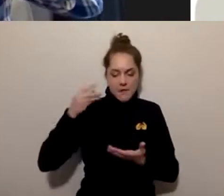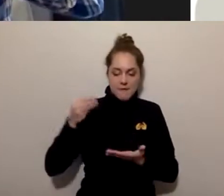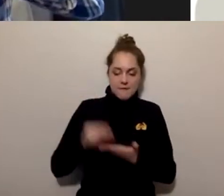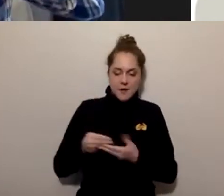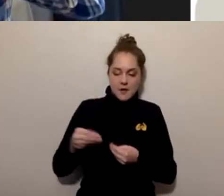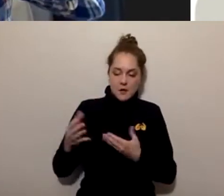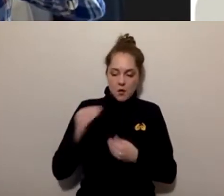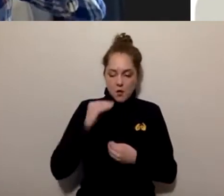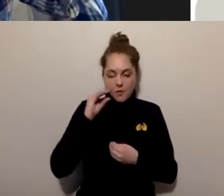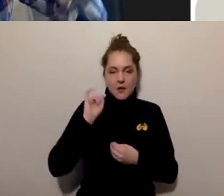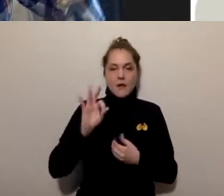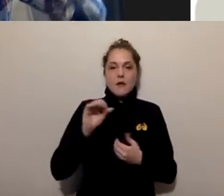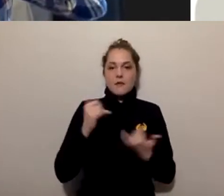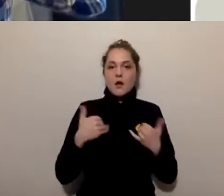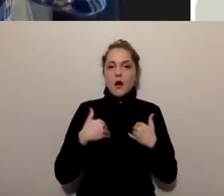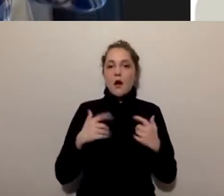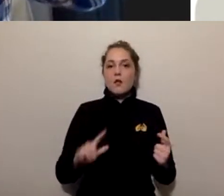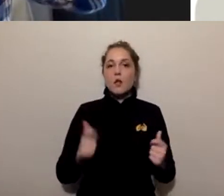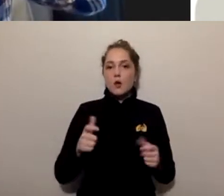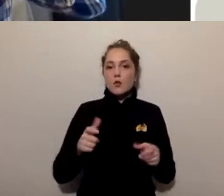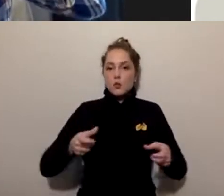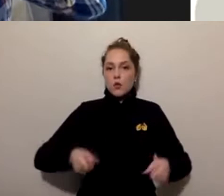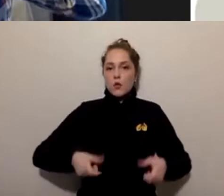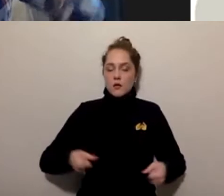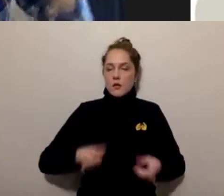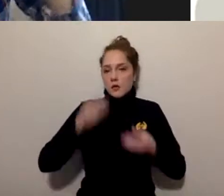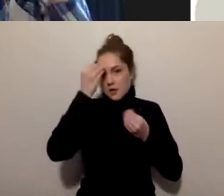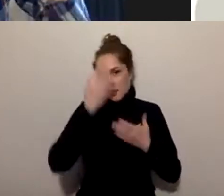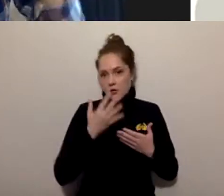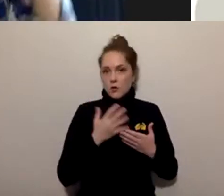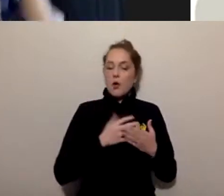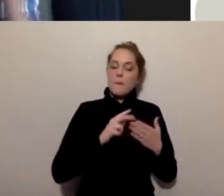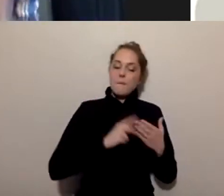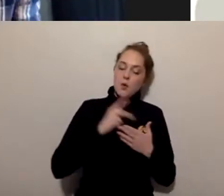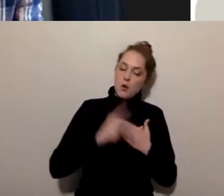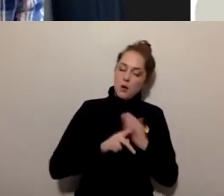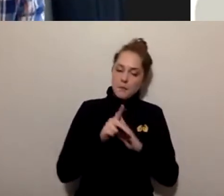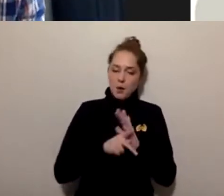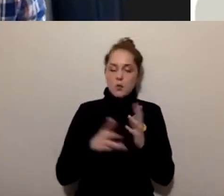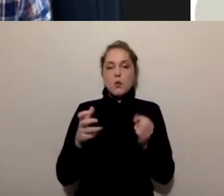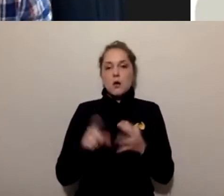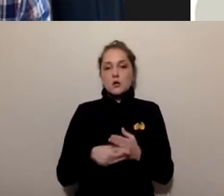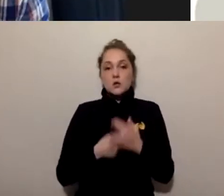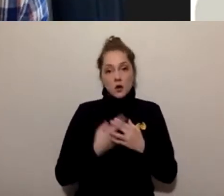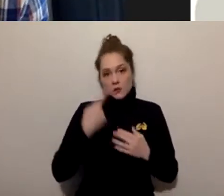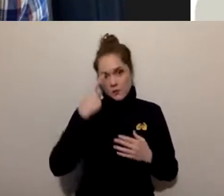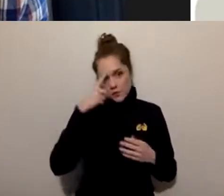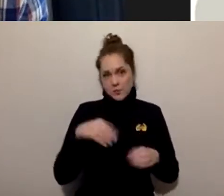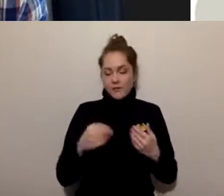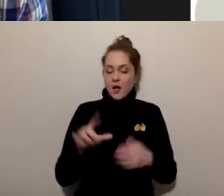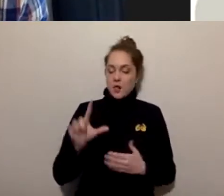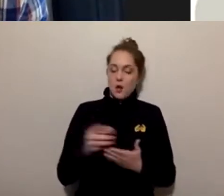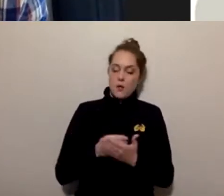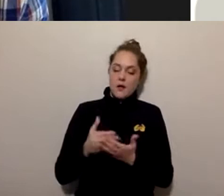in a larger wheelchair? Please tell us about the initiatives, programs, or policies you would initiate to ensure low-income